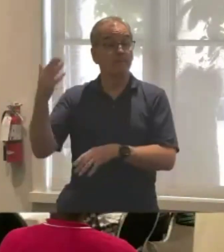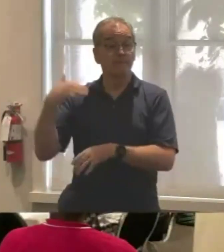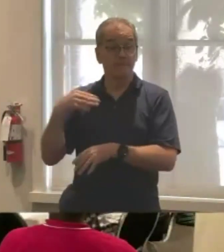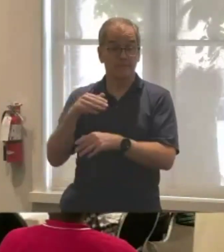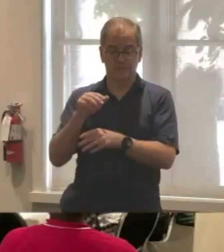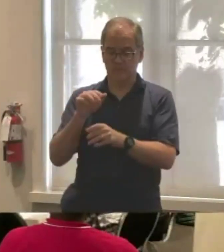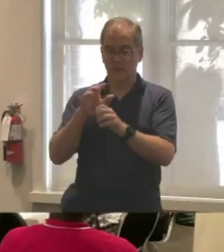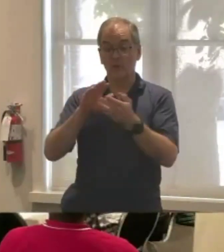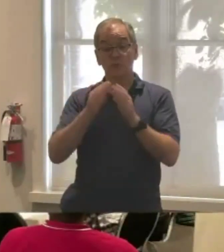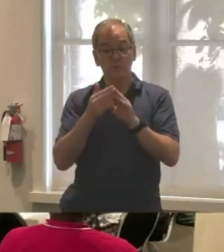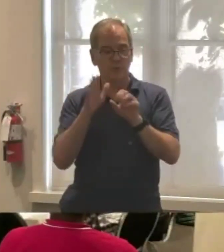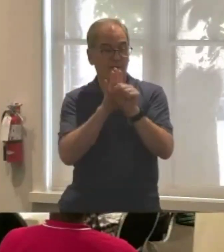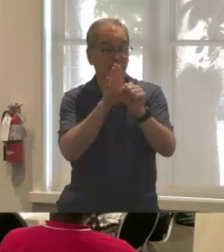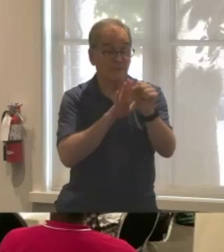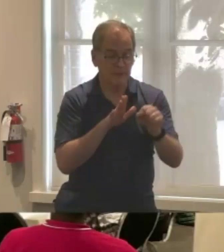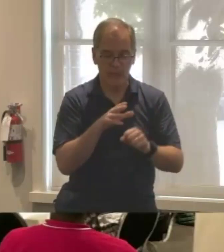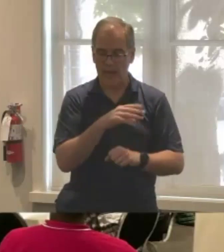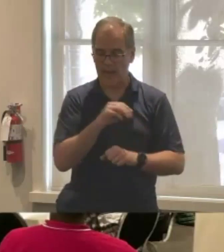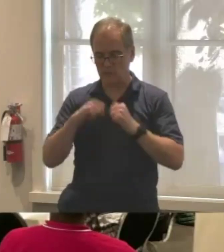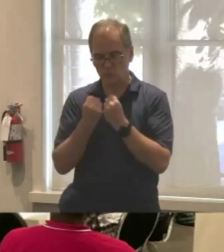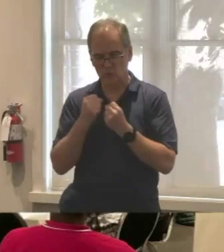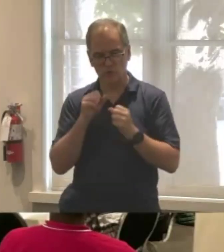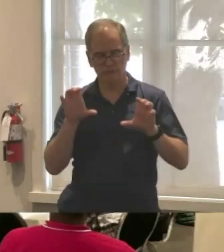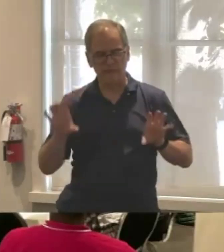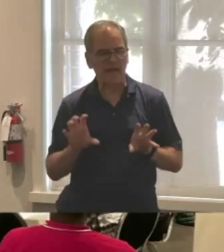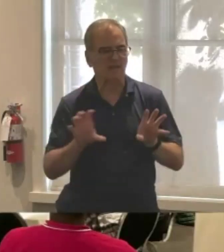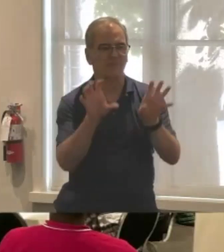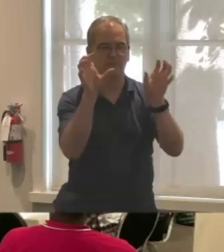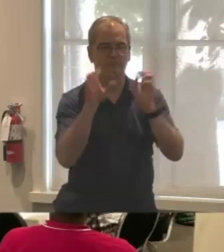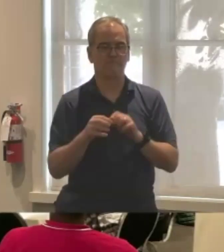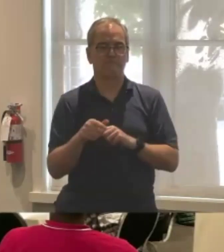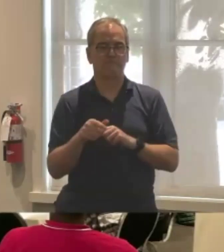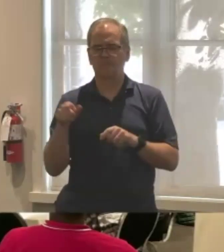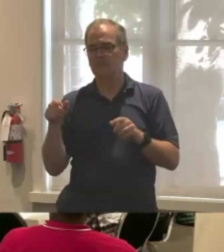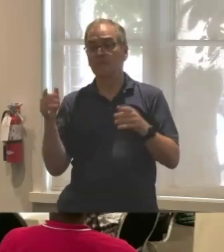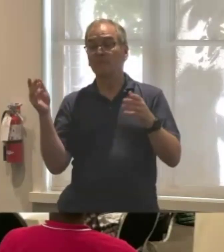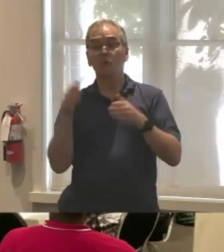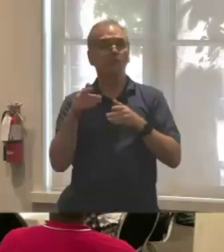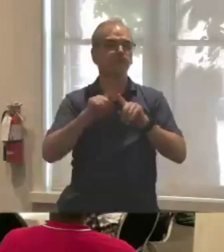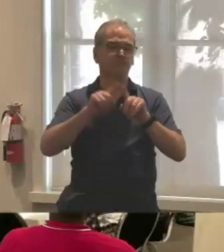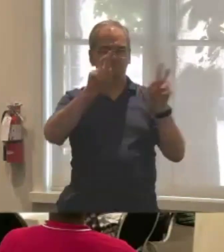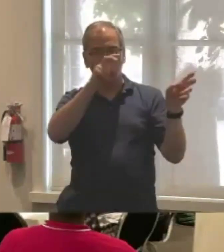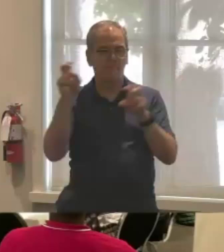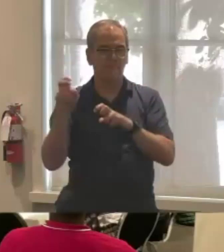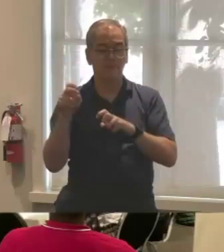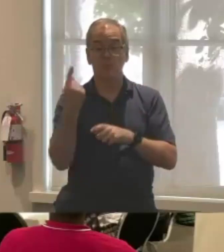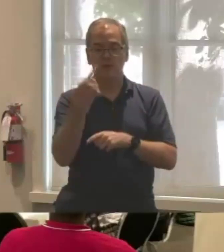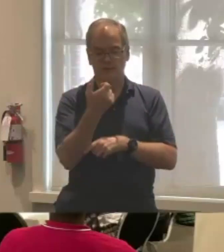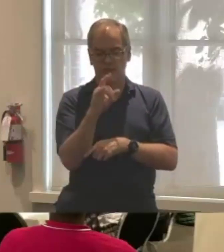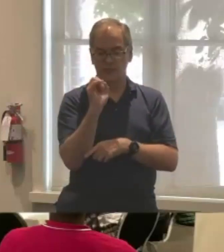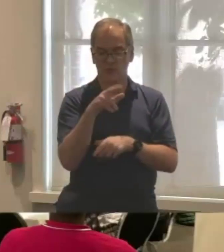community advocacy and social activism, pertaining to different issues subjects, such as gender-based